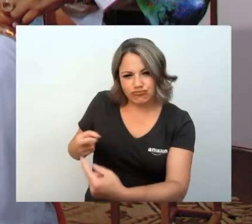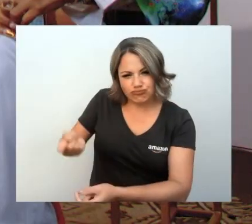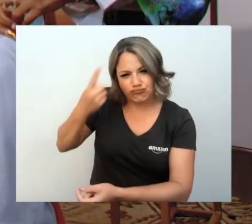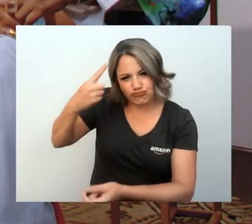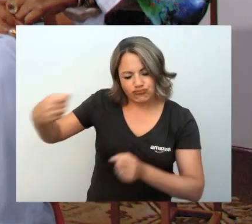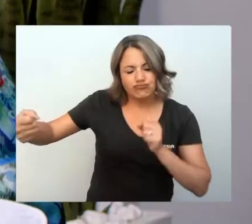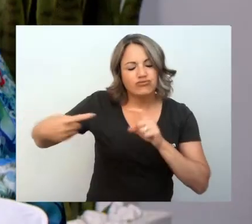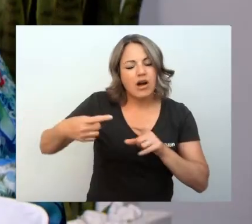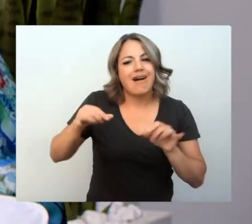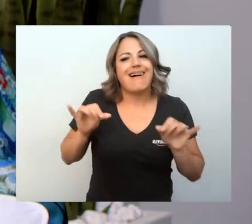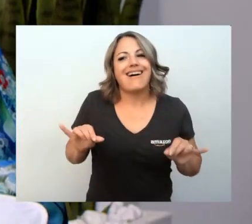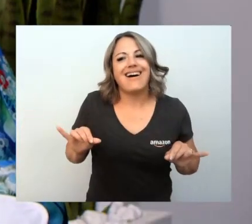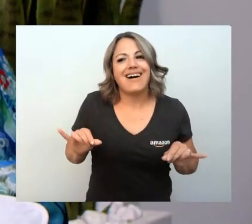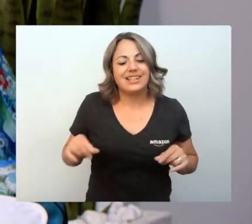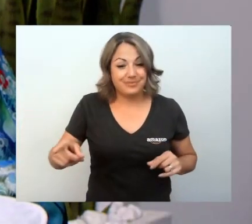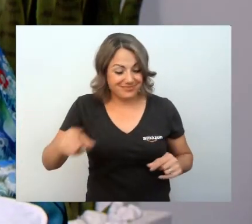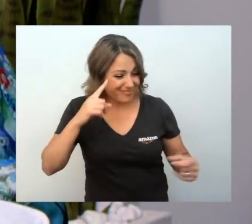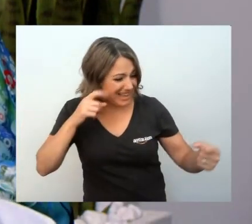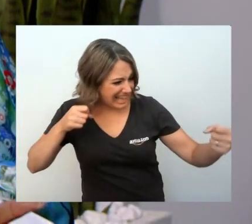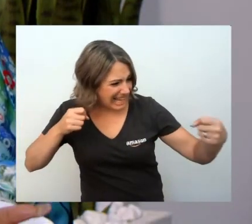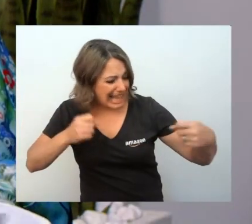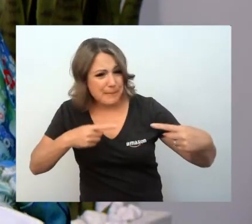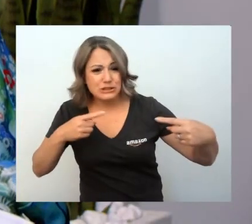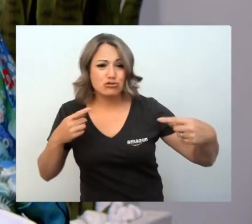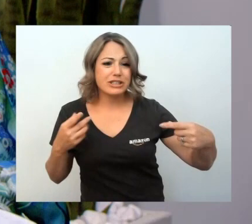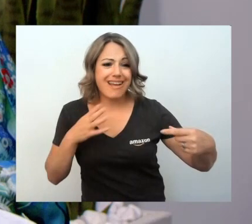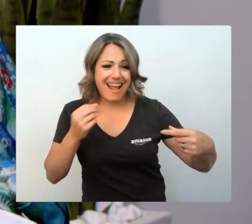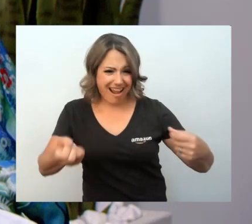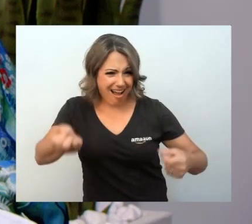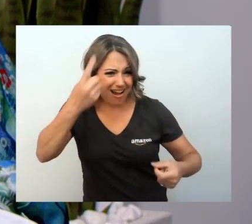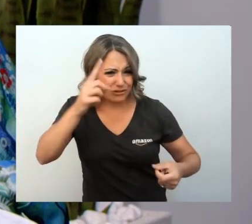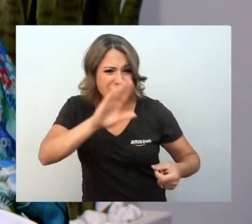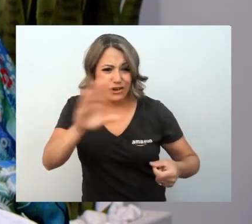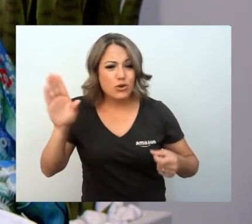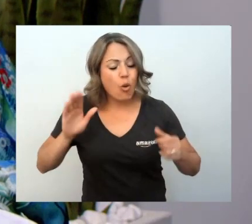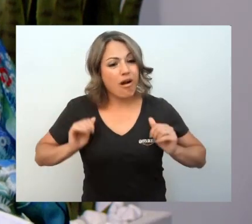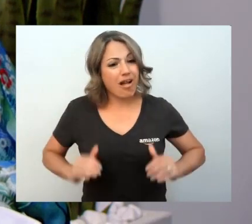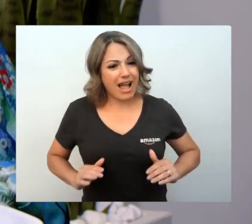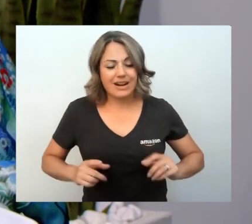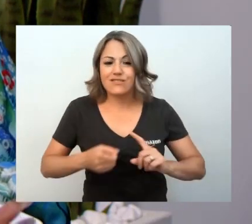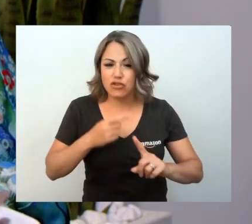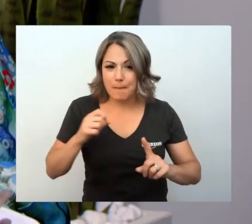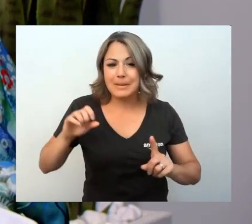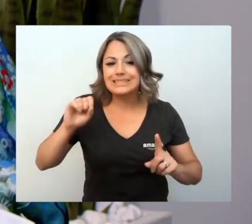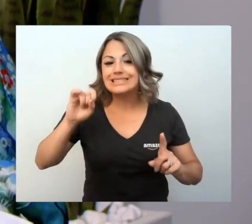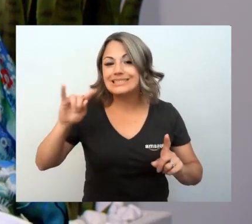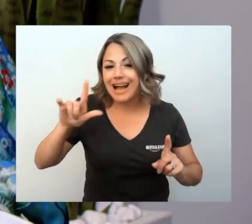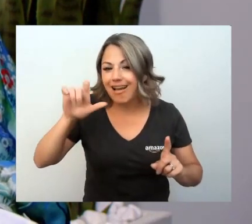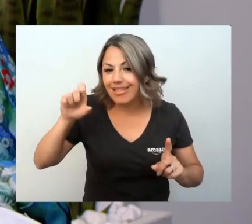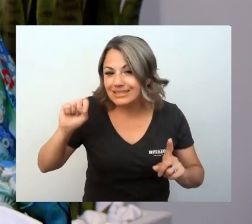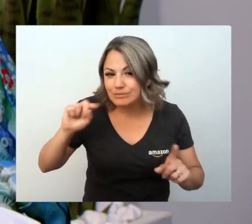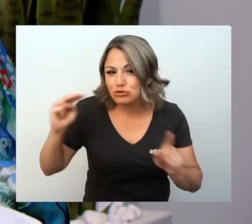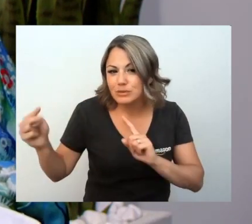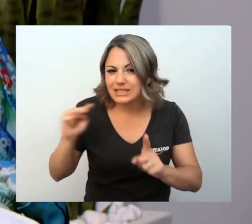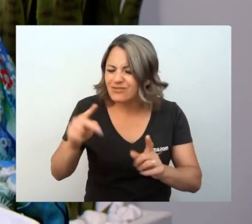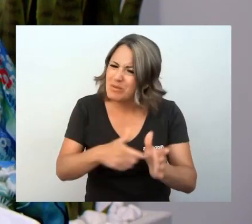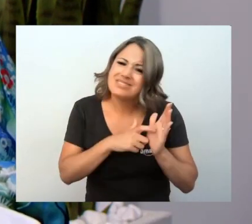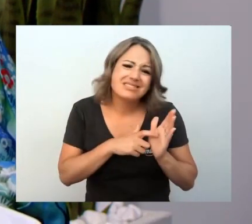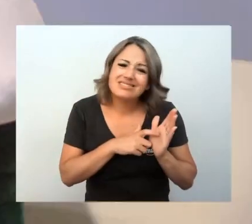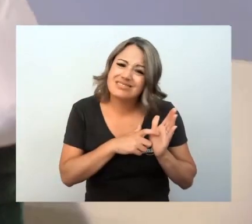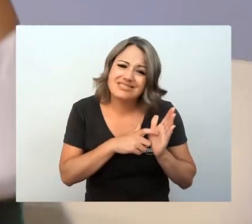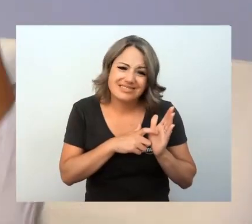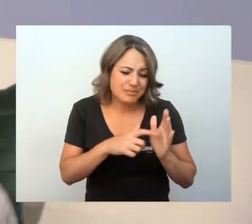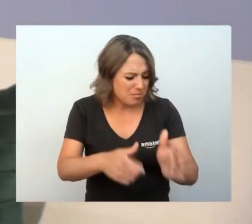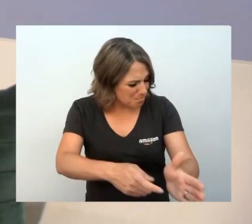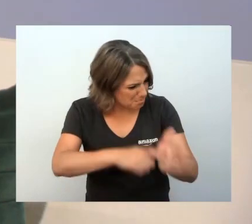the customer? Yes, I mean chemistry. Understanding your client from a stylist perspective, you have to. I mean that's